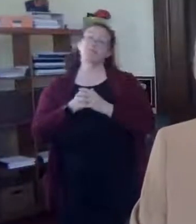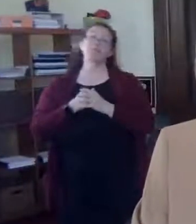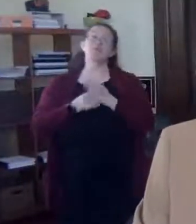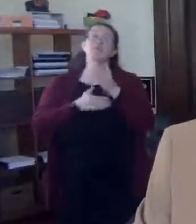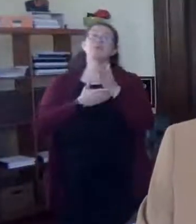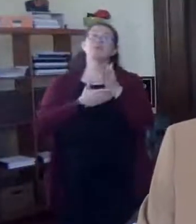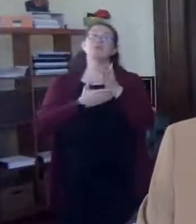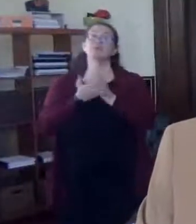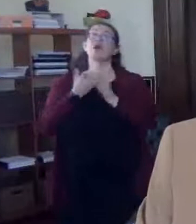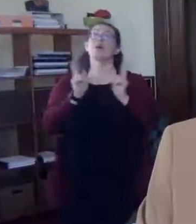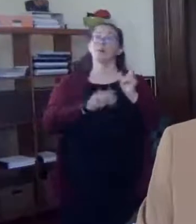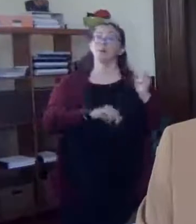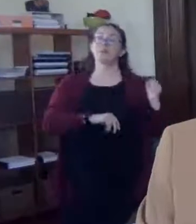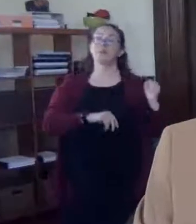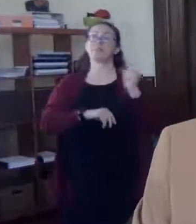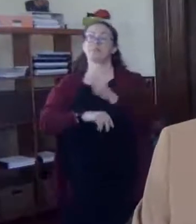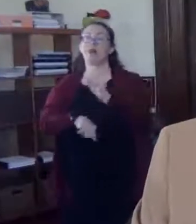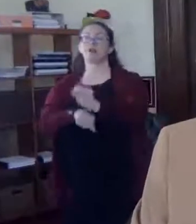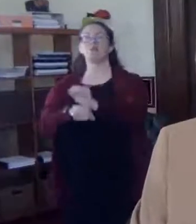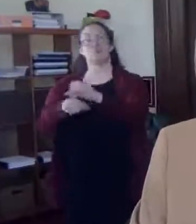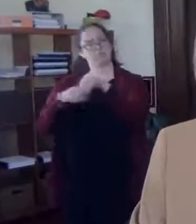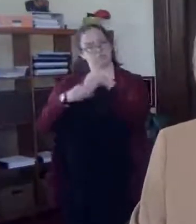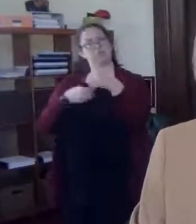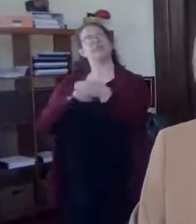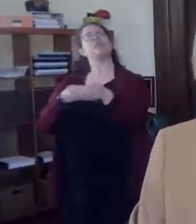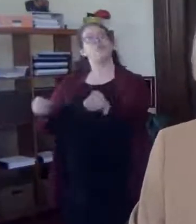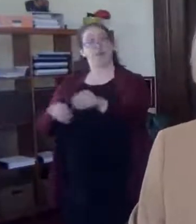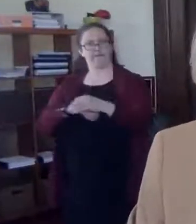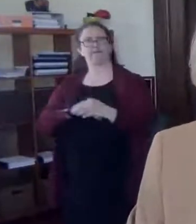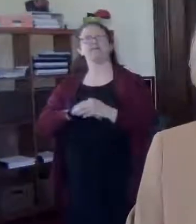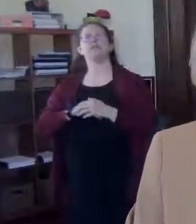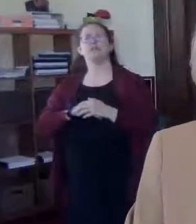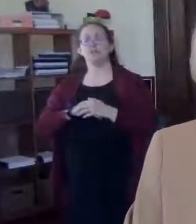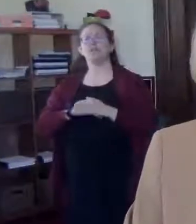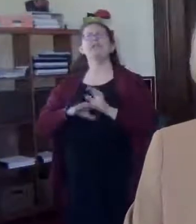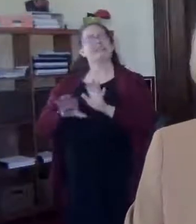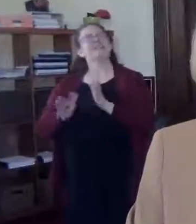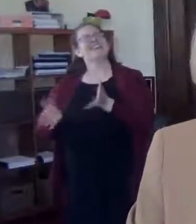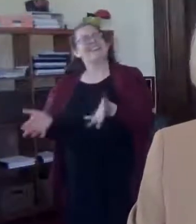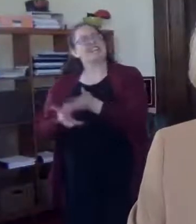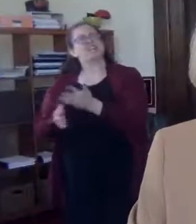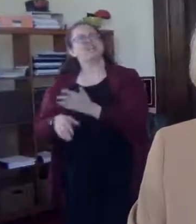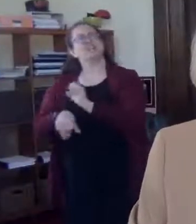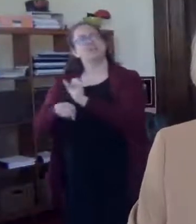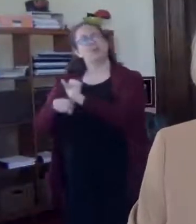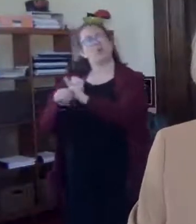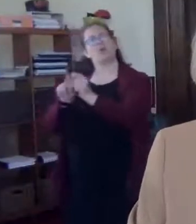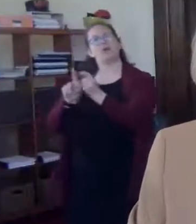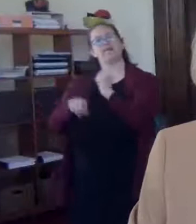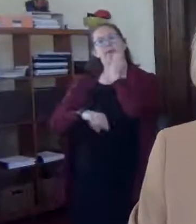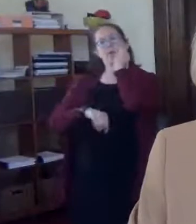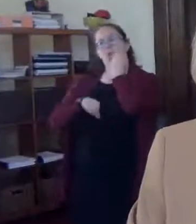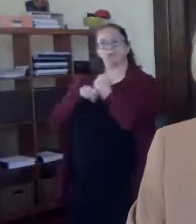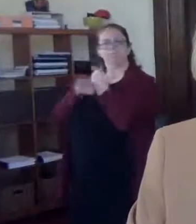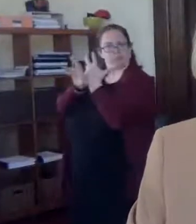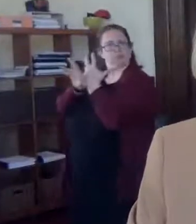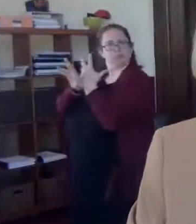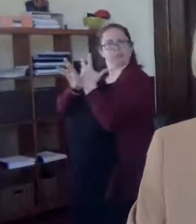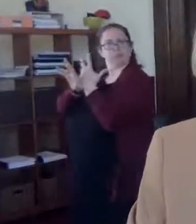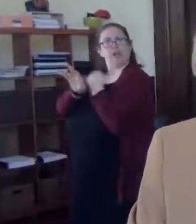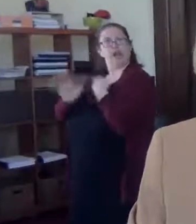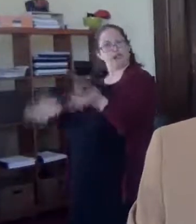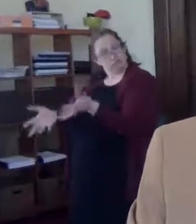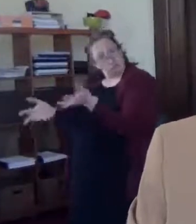to work in offices, but still encourage telecommuting for anyone who can telecommute.